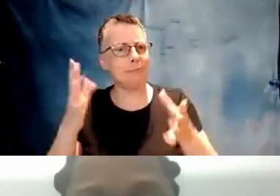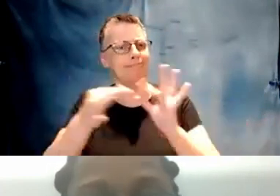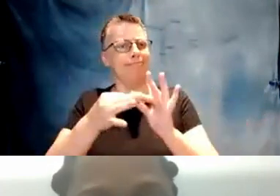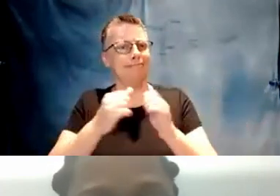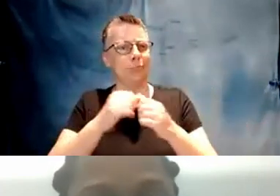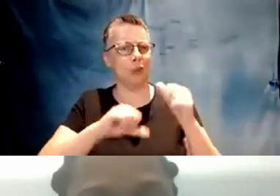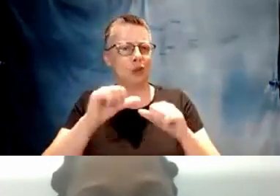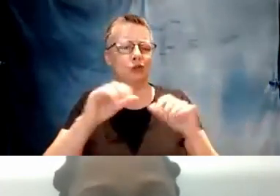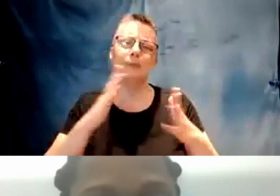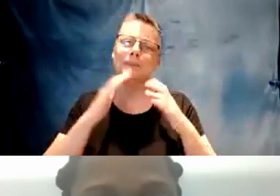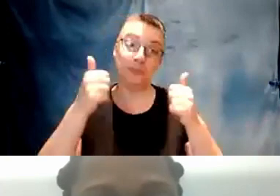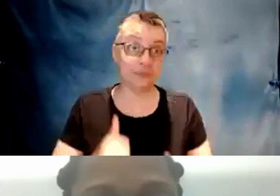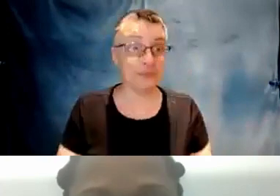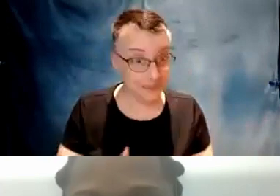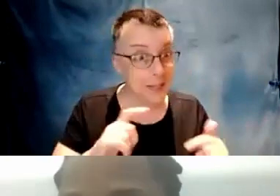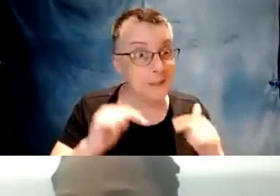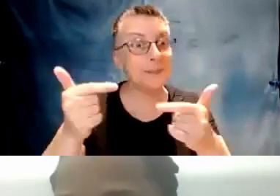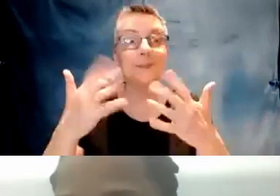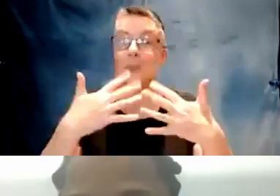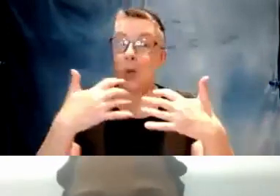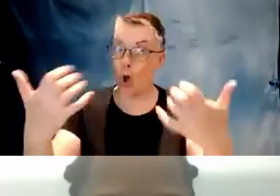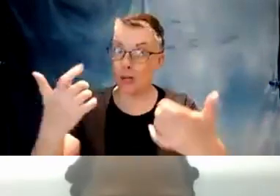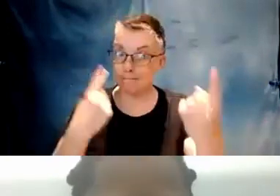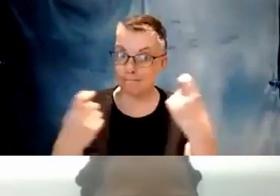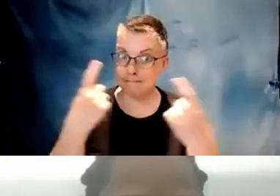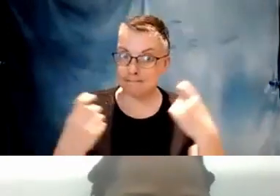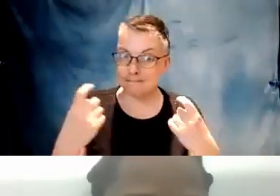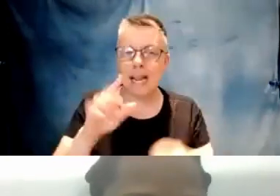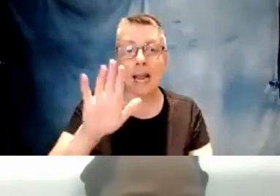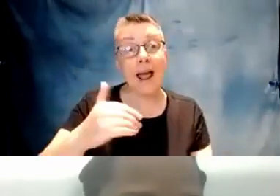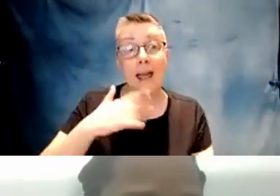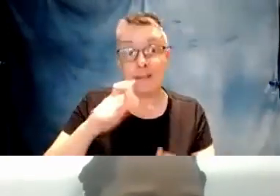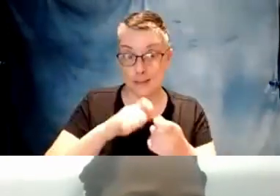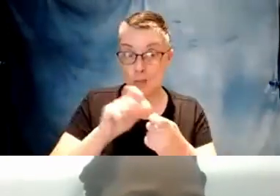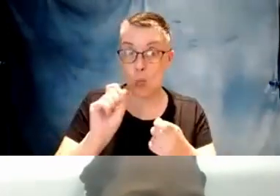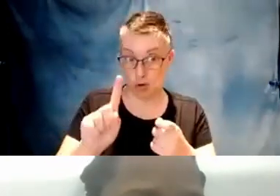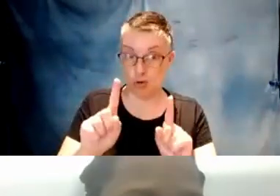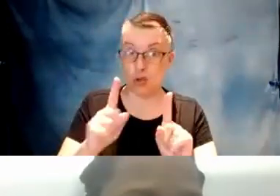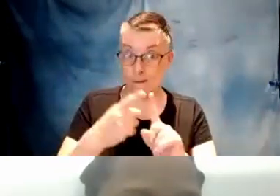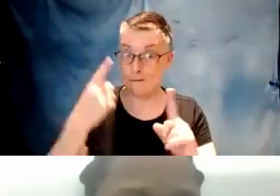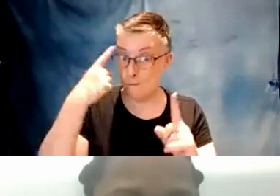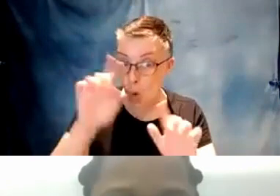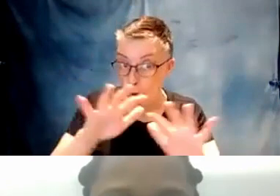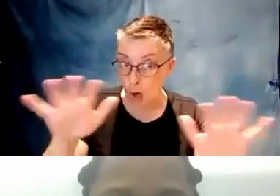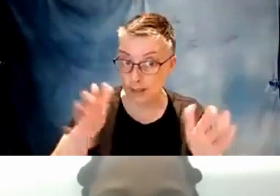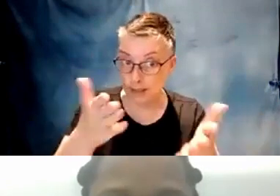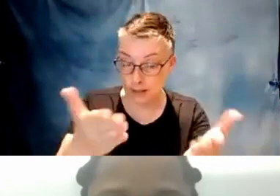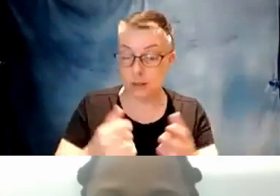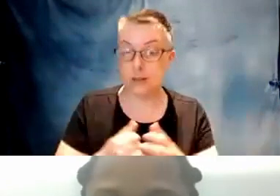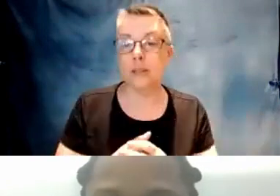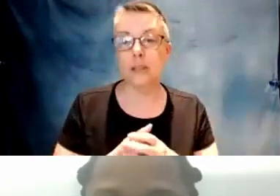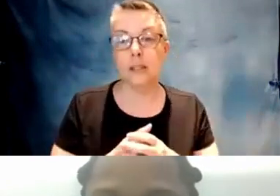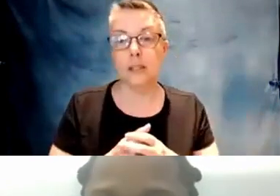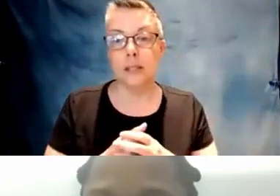yeah, now we can open up questions to the audience. We actually have a specific question for the audience, which is similar